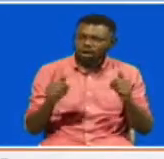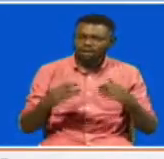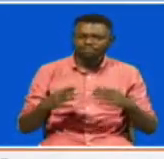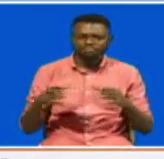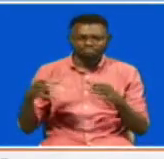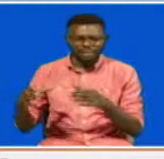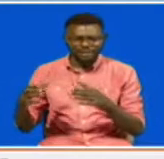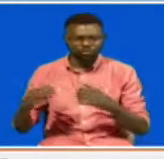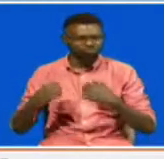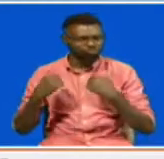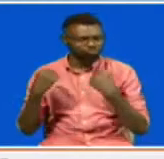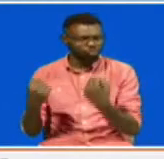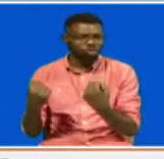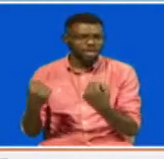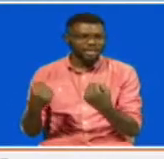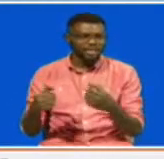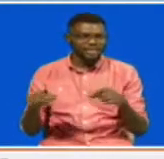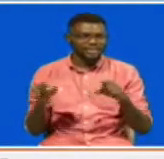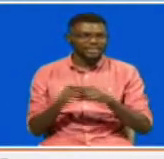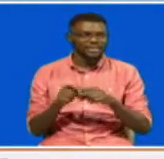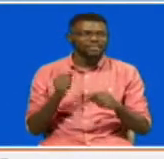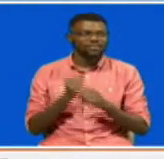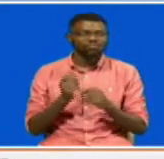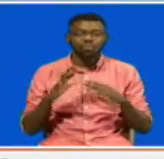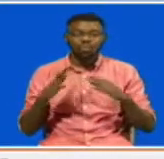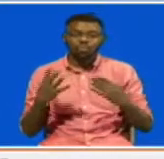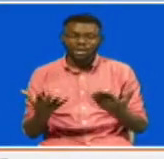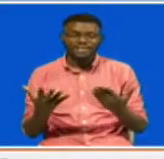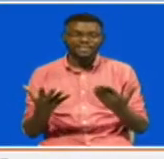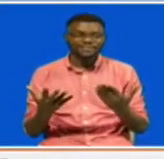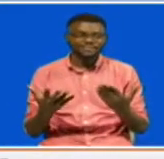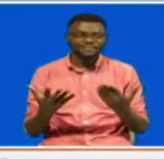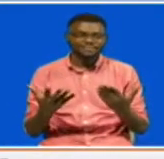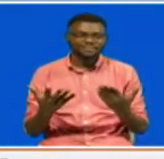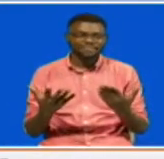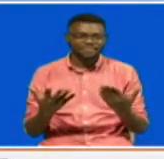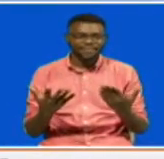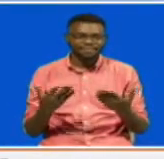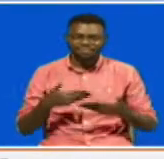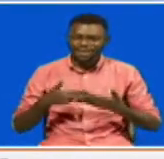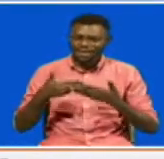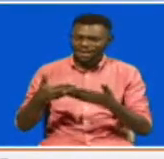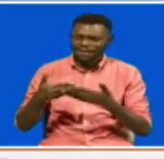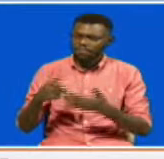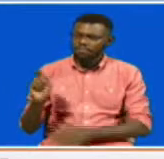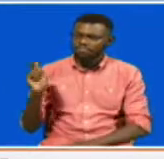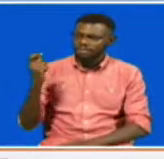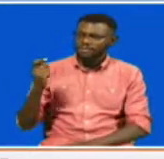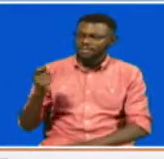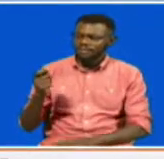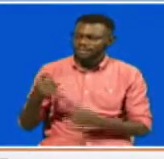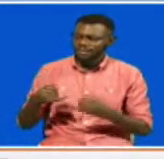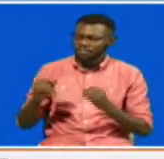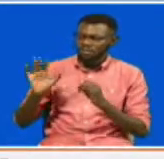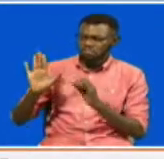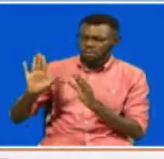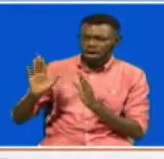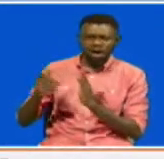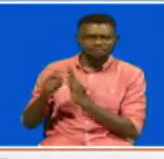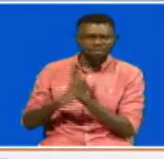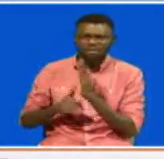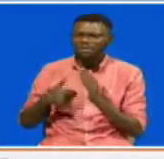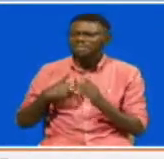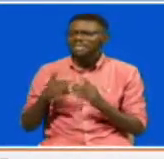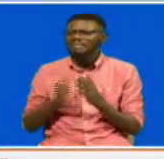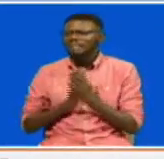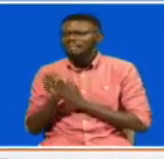strong, a party that is going to ensure that it provides pillars for the president to ensure he implements his manifesto. So I'm not interested